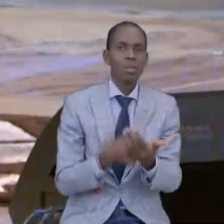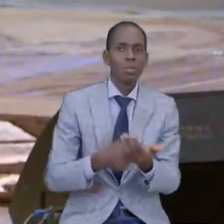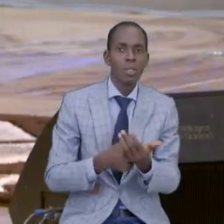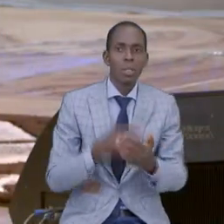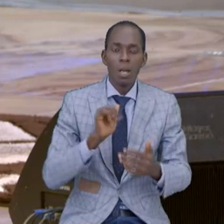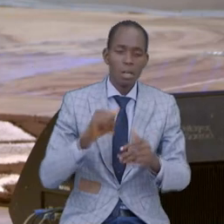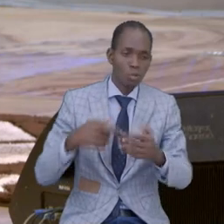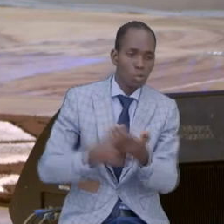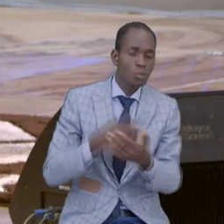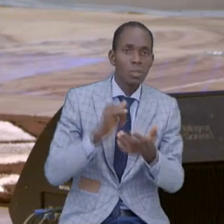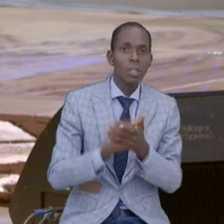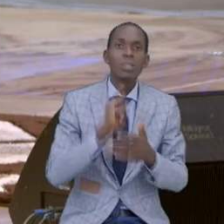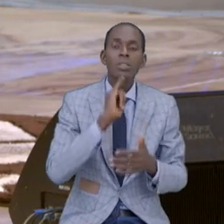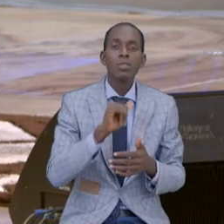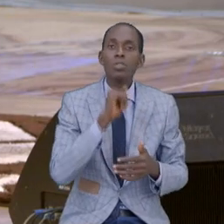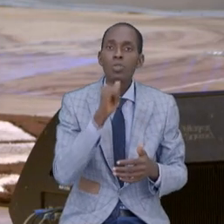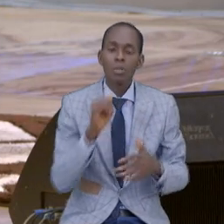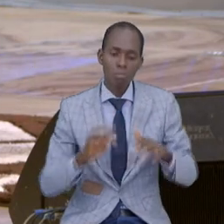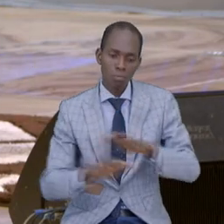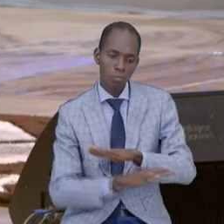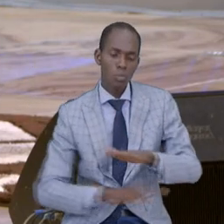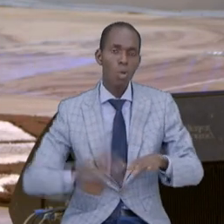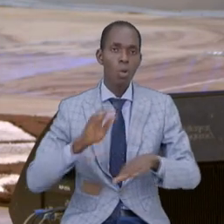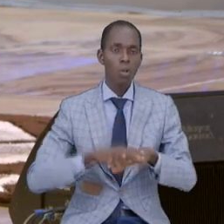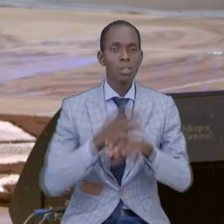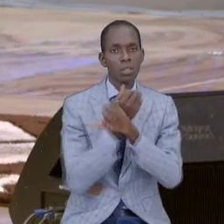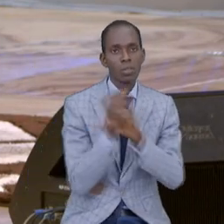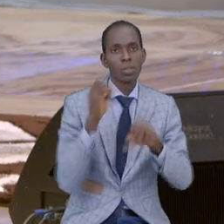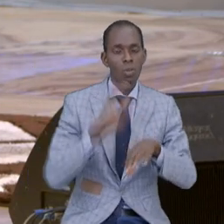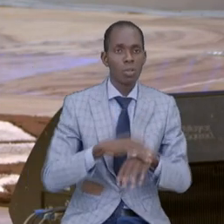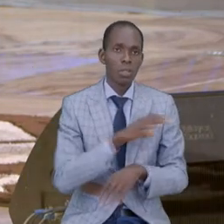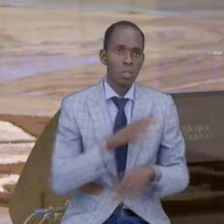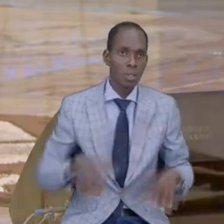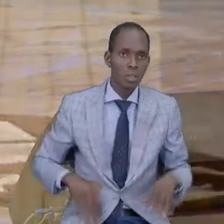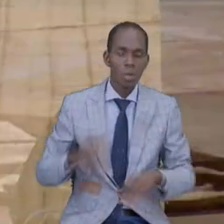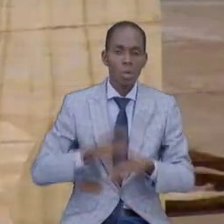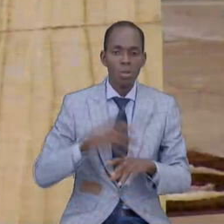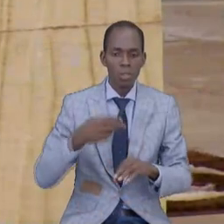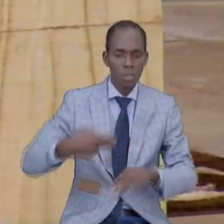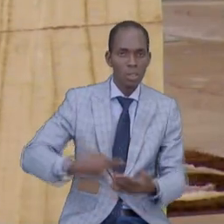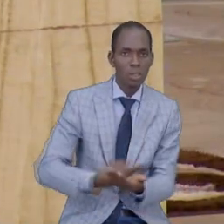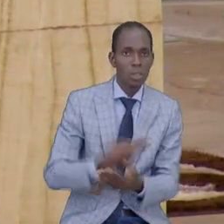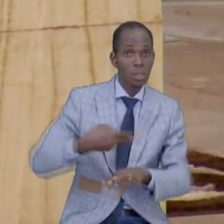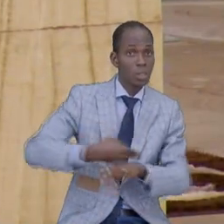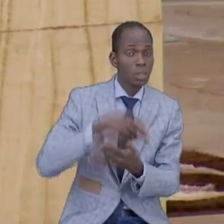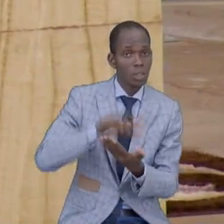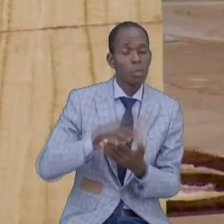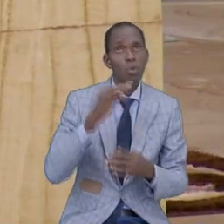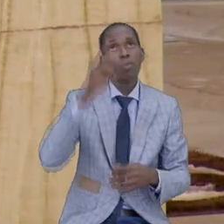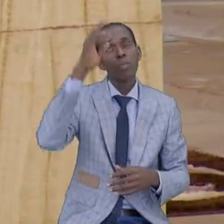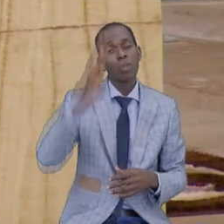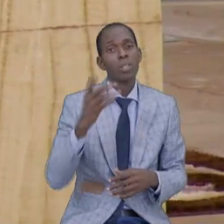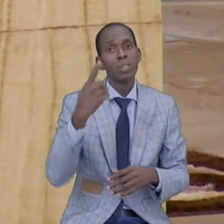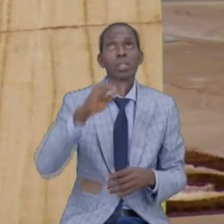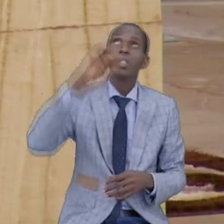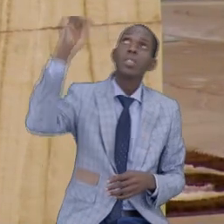not base salvation on Christ, on the Lamb of God, on the grace of God, on